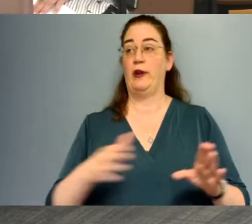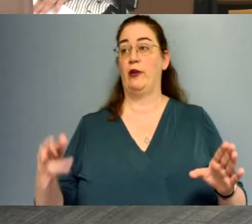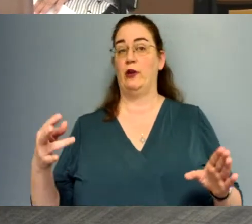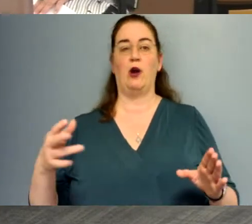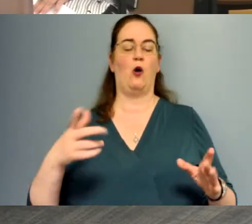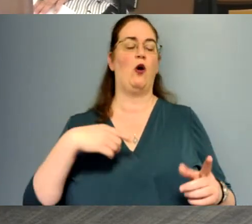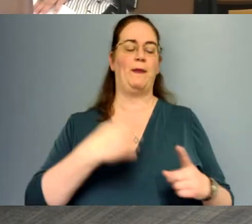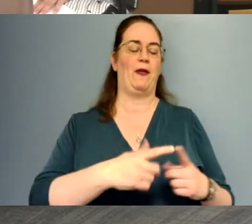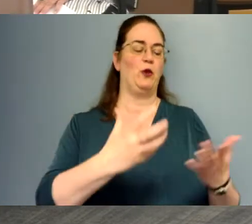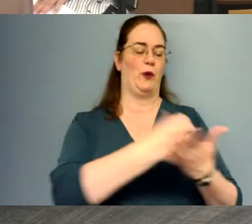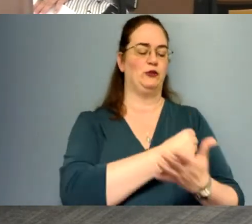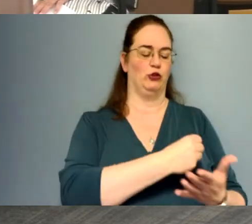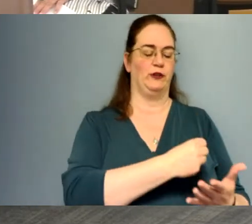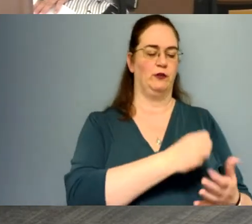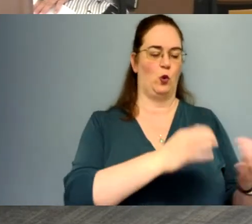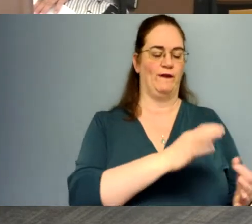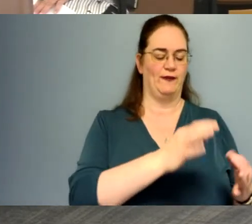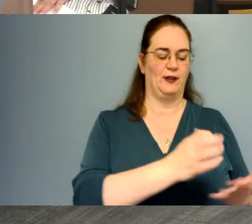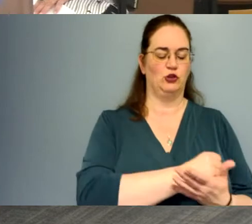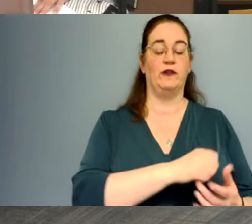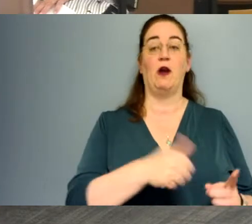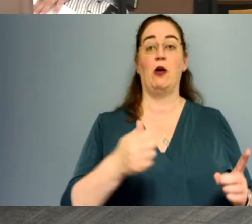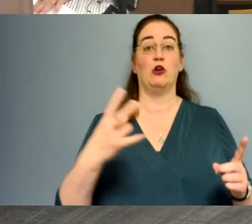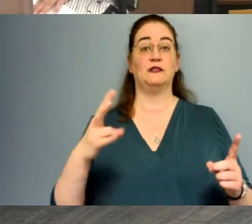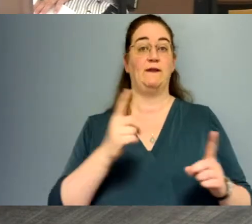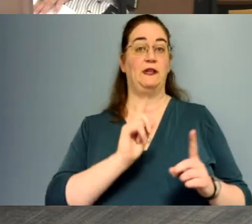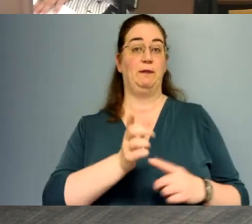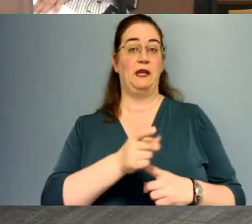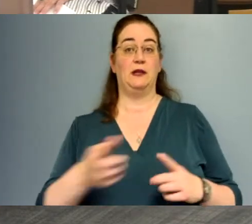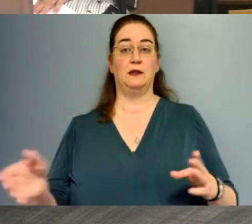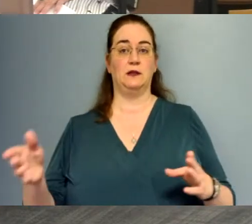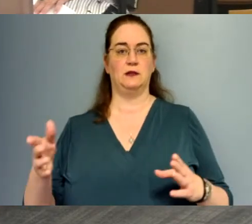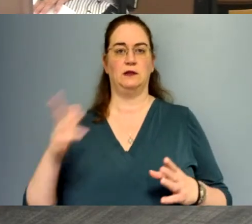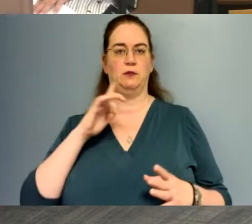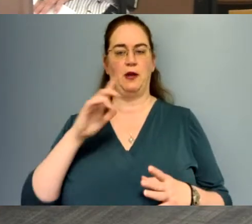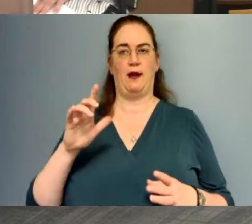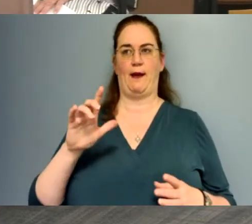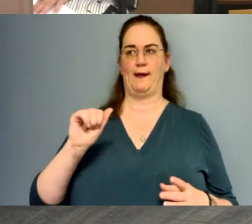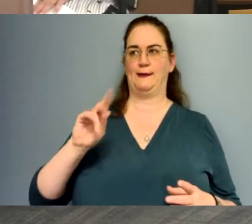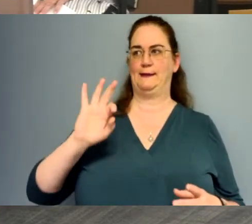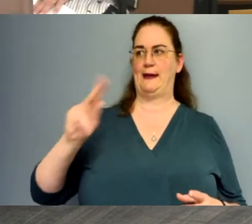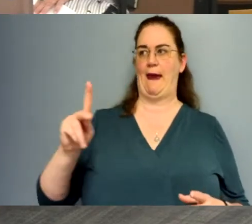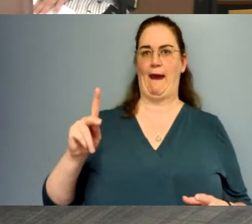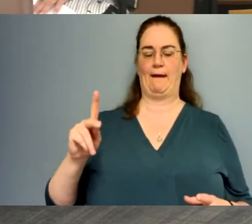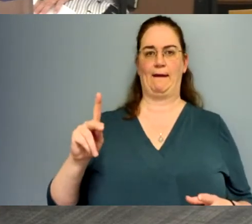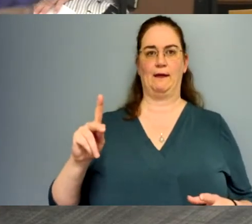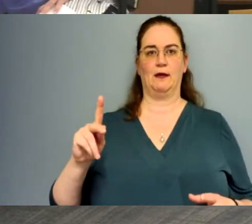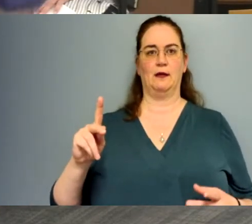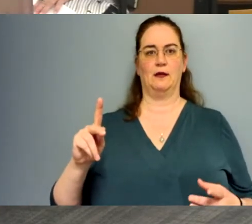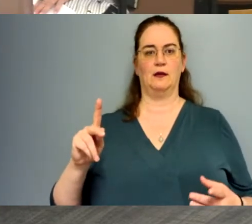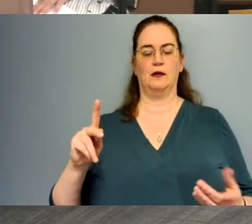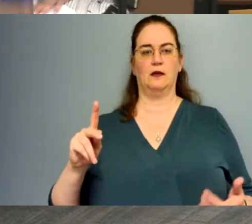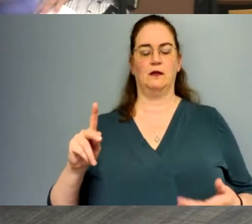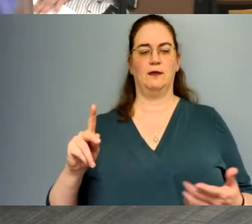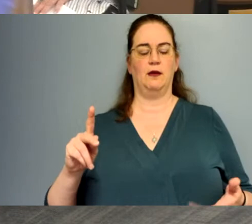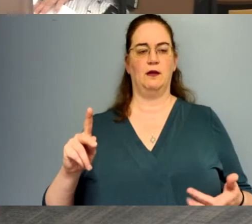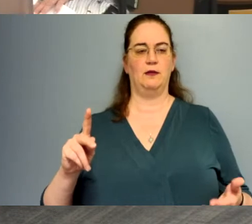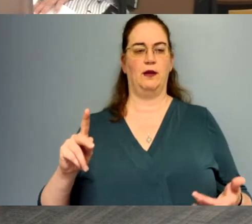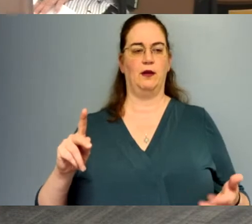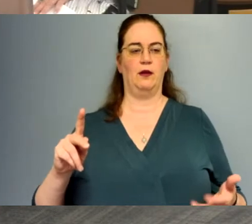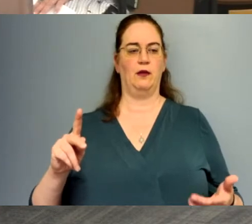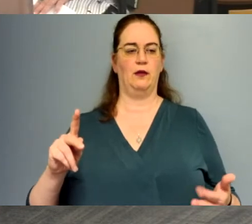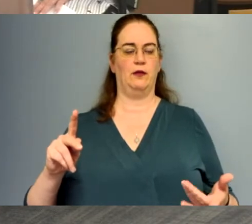about the court victory. The other 17 minutes was spent in attacking the